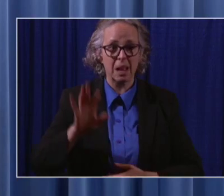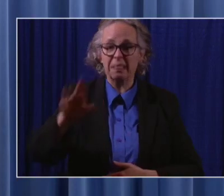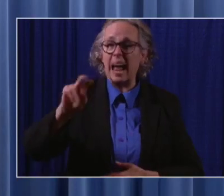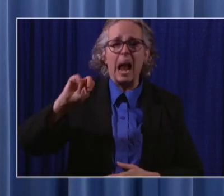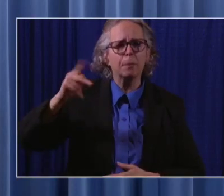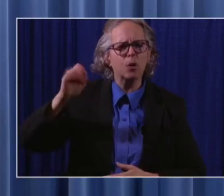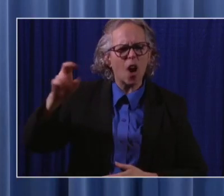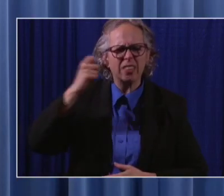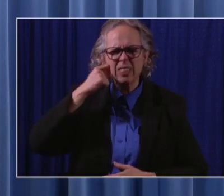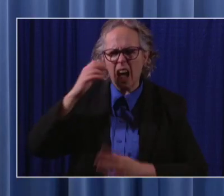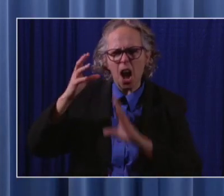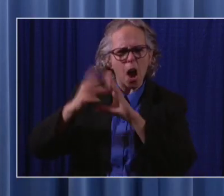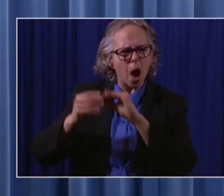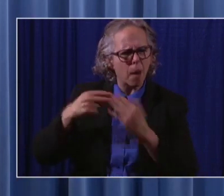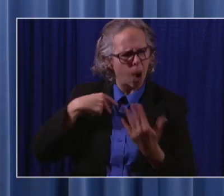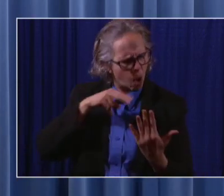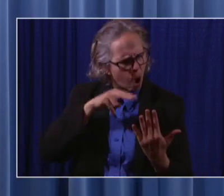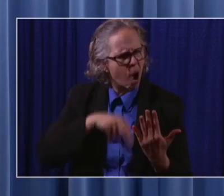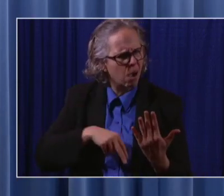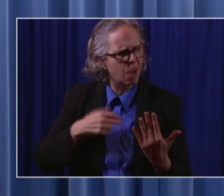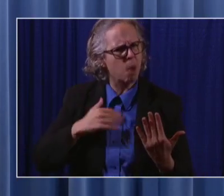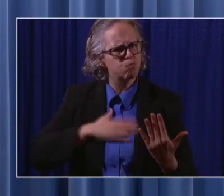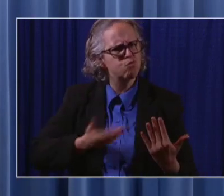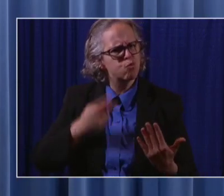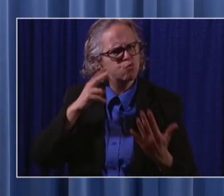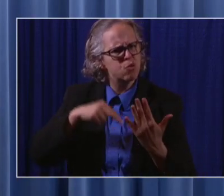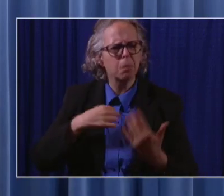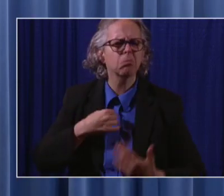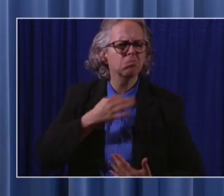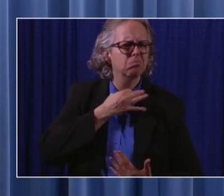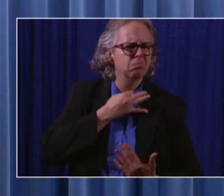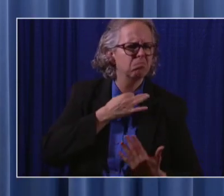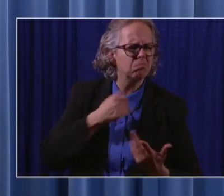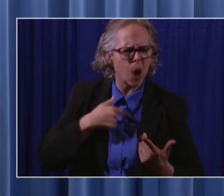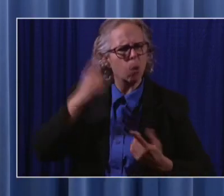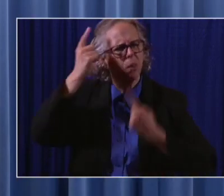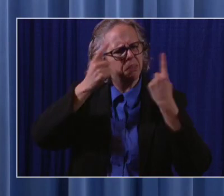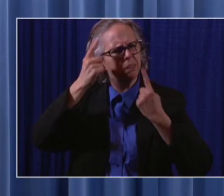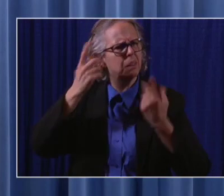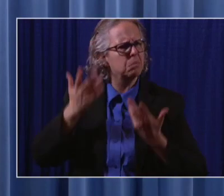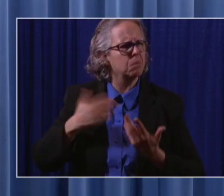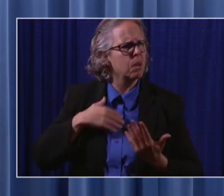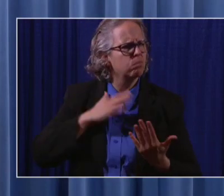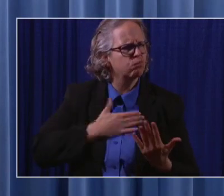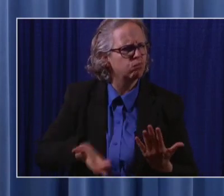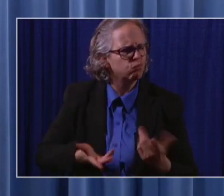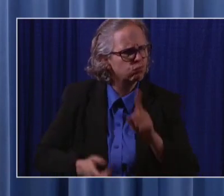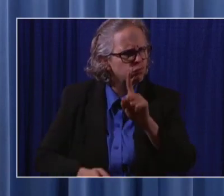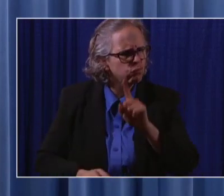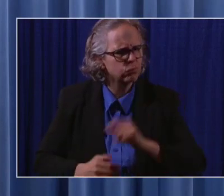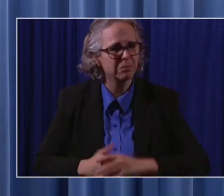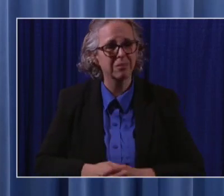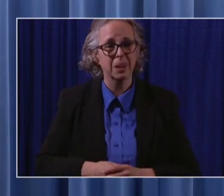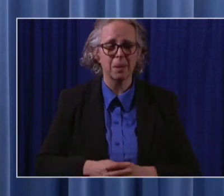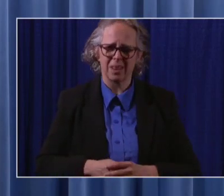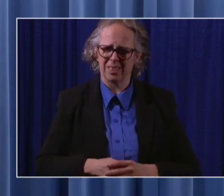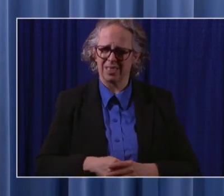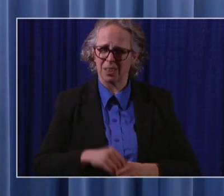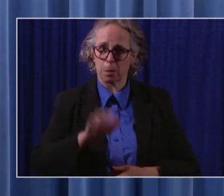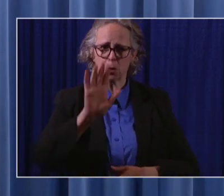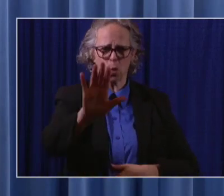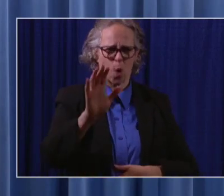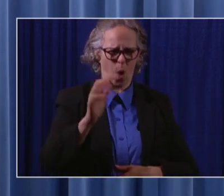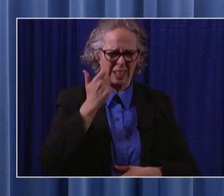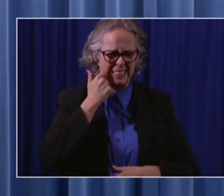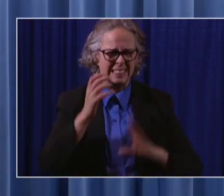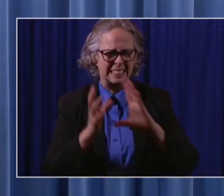and see what they have to say. The ways that you have outlined that you